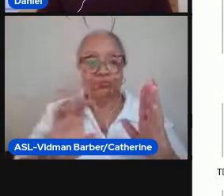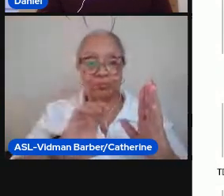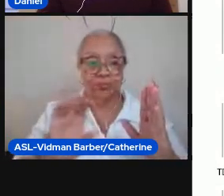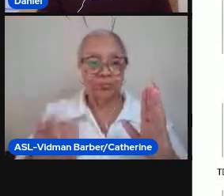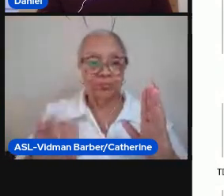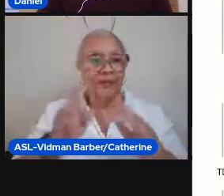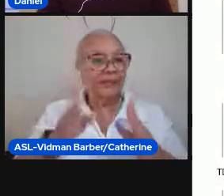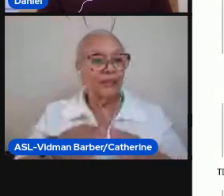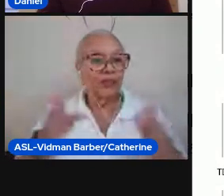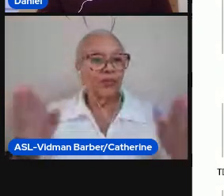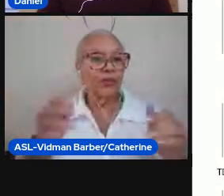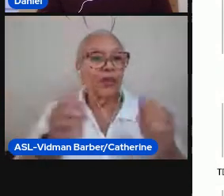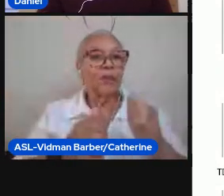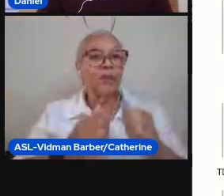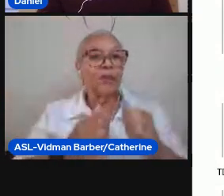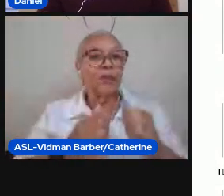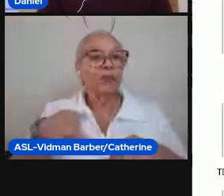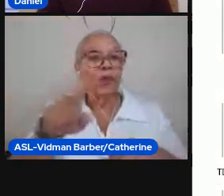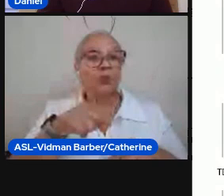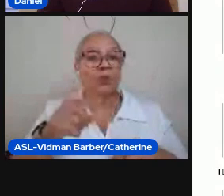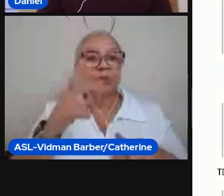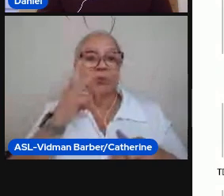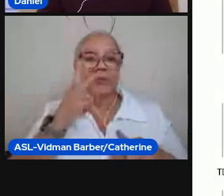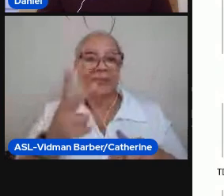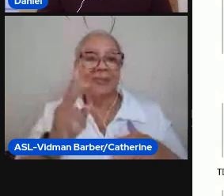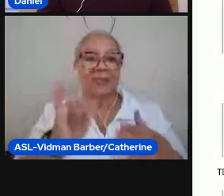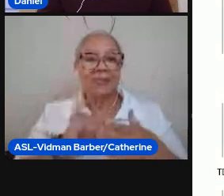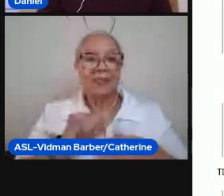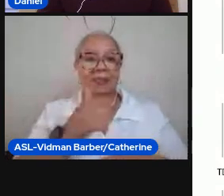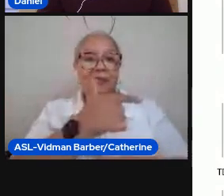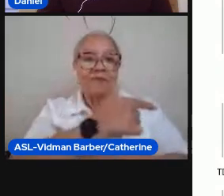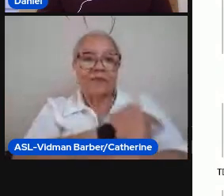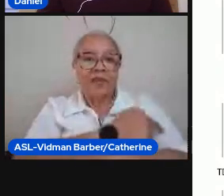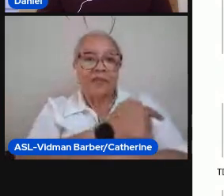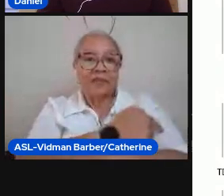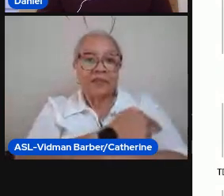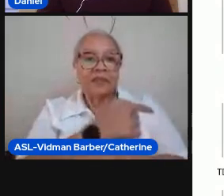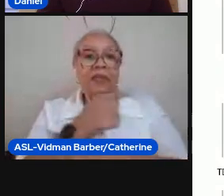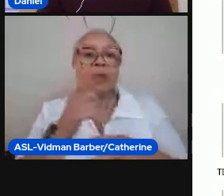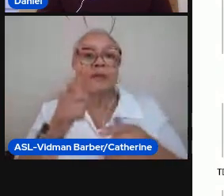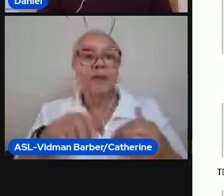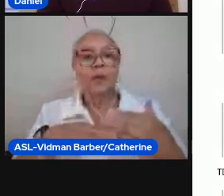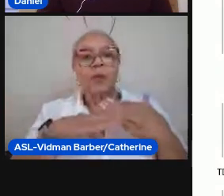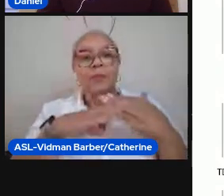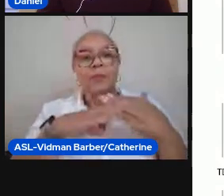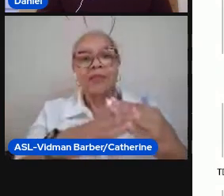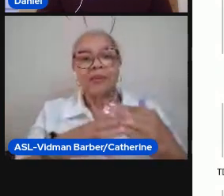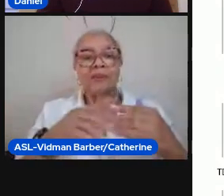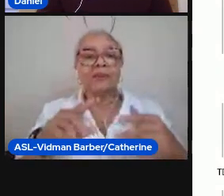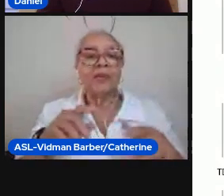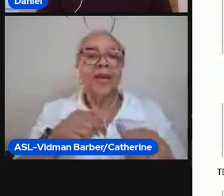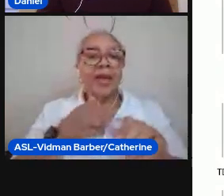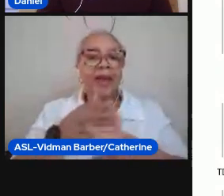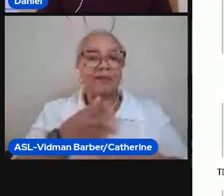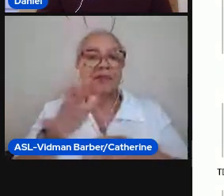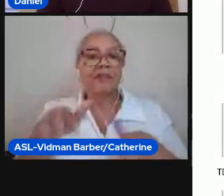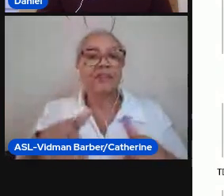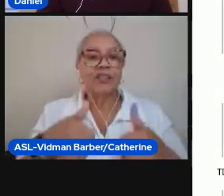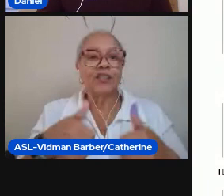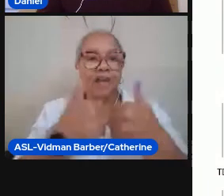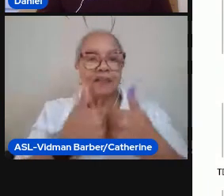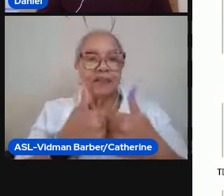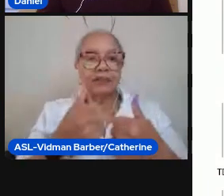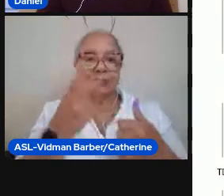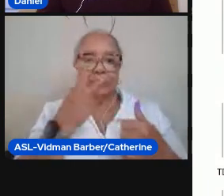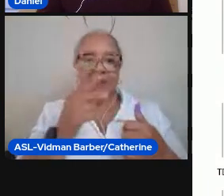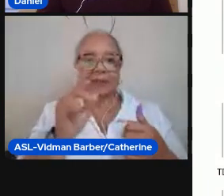in those who received the conjugate vaccine and were protected following challenge. You can see here